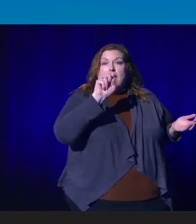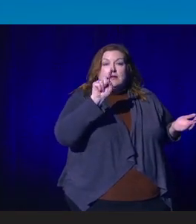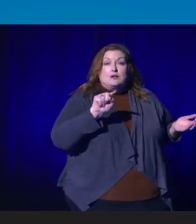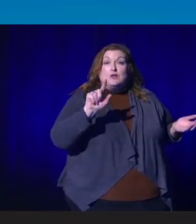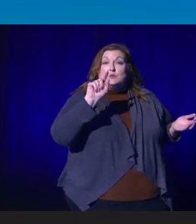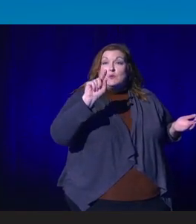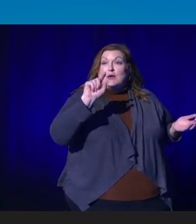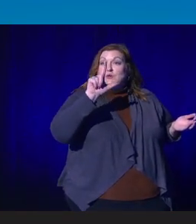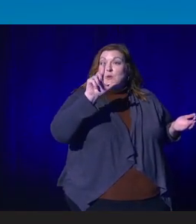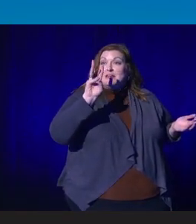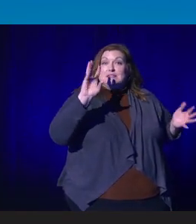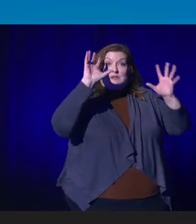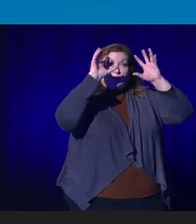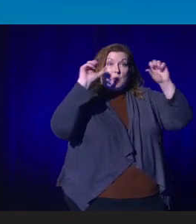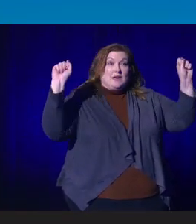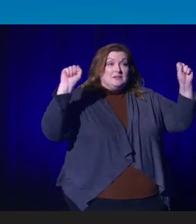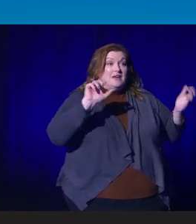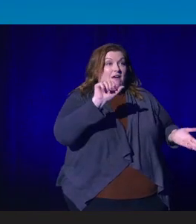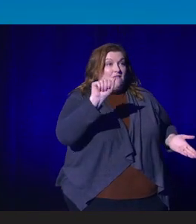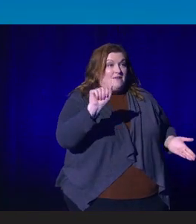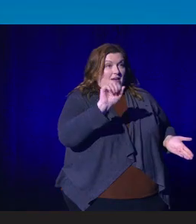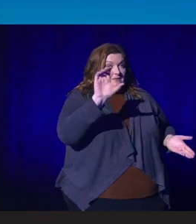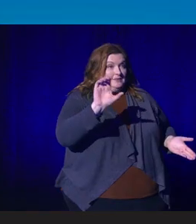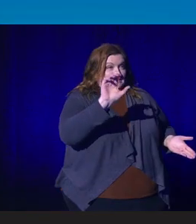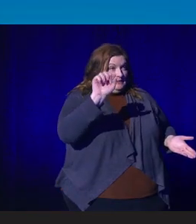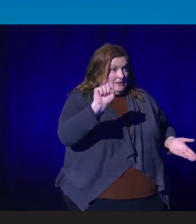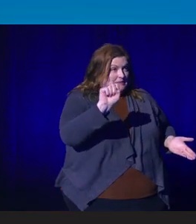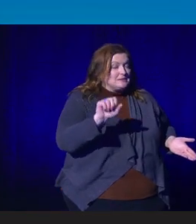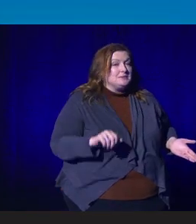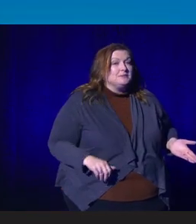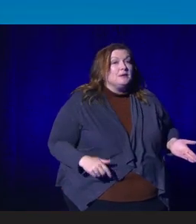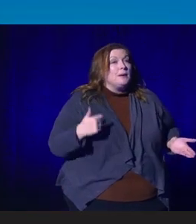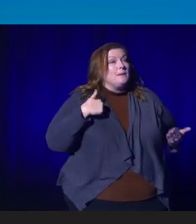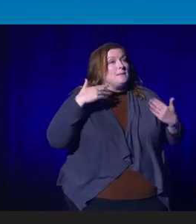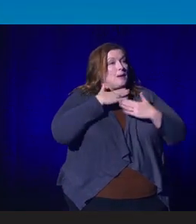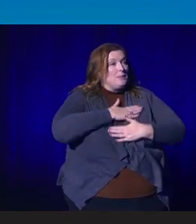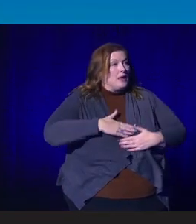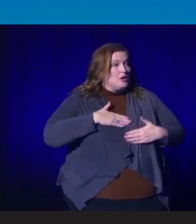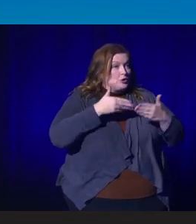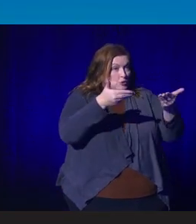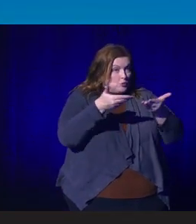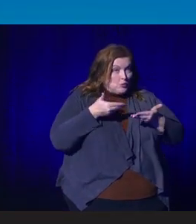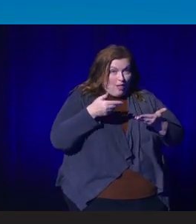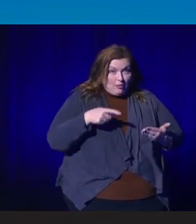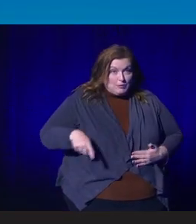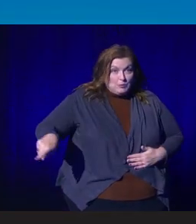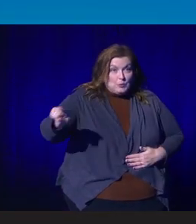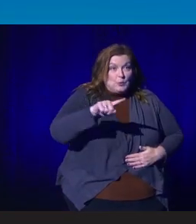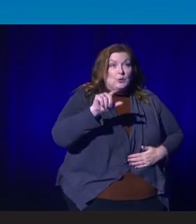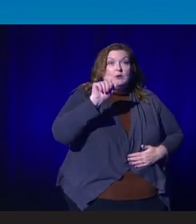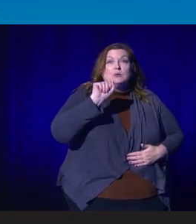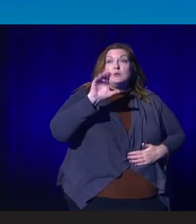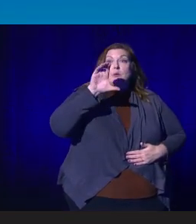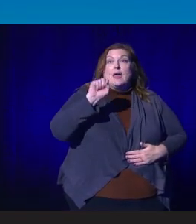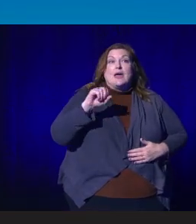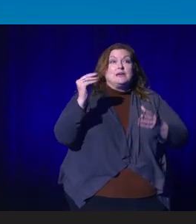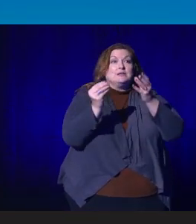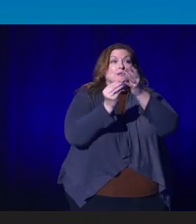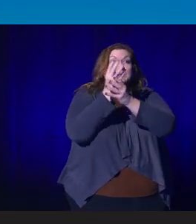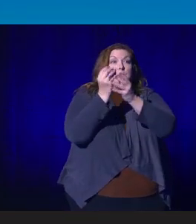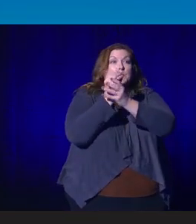the American Chemical Society. And it is my sincere pleasure to welcome you to the ACS